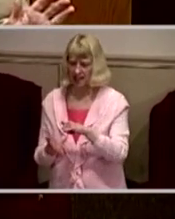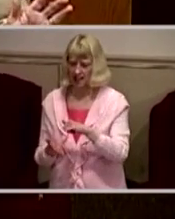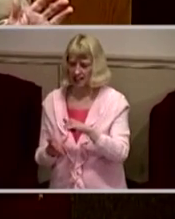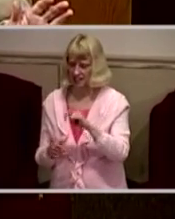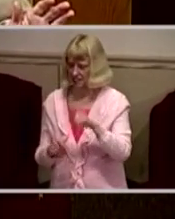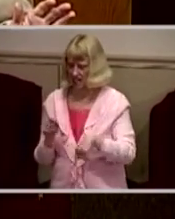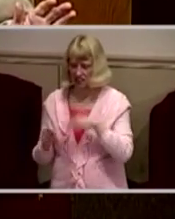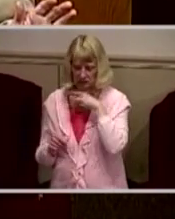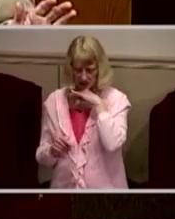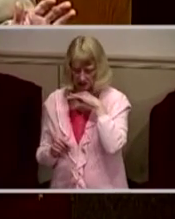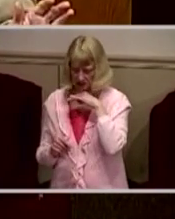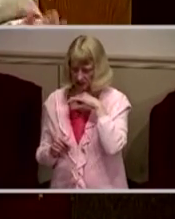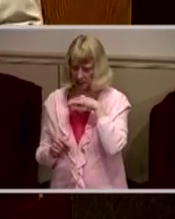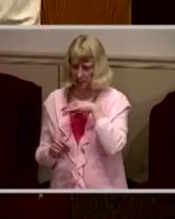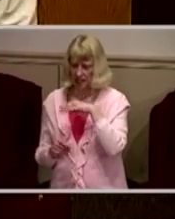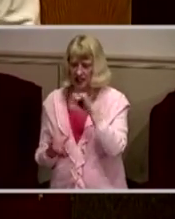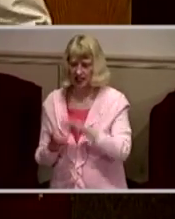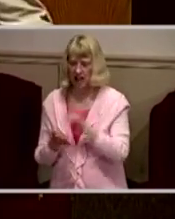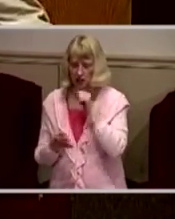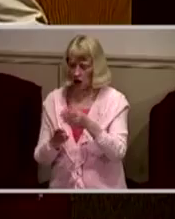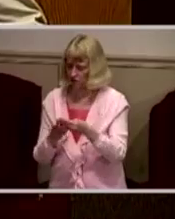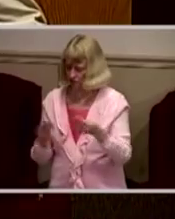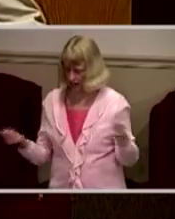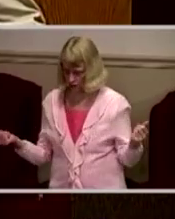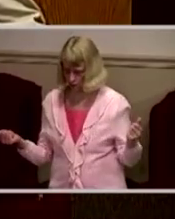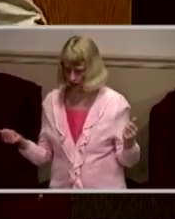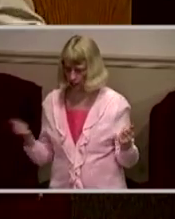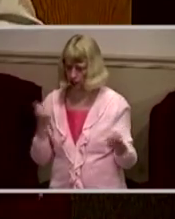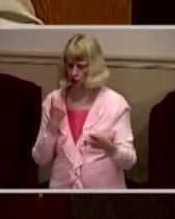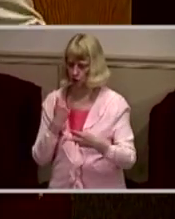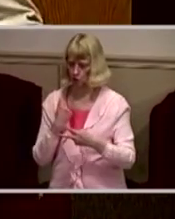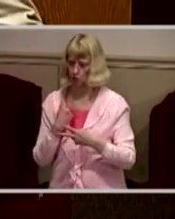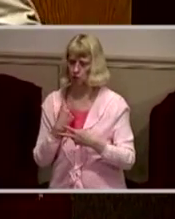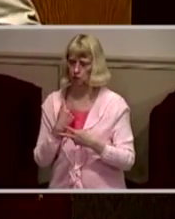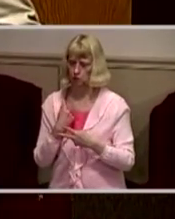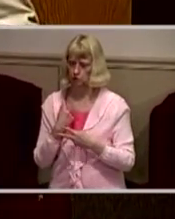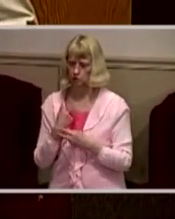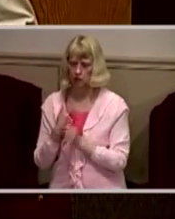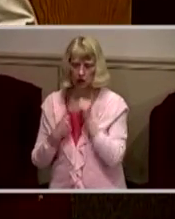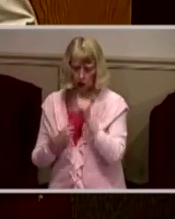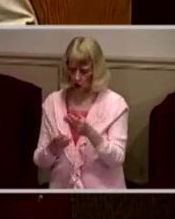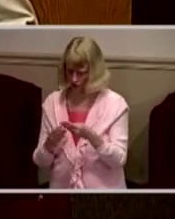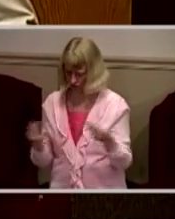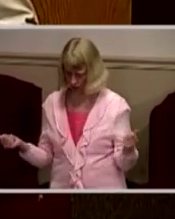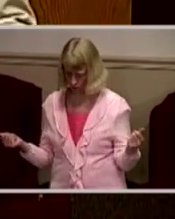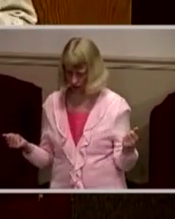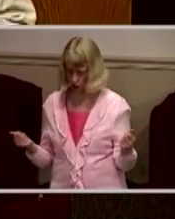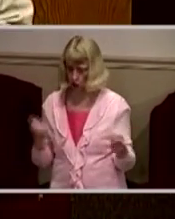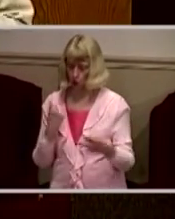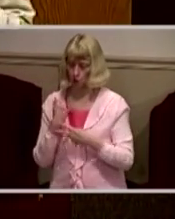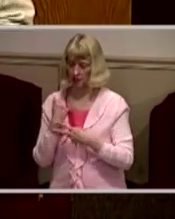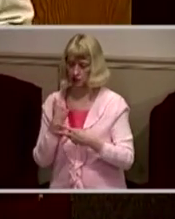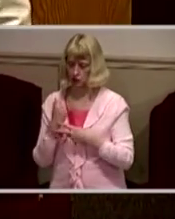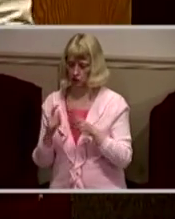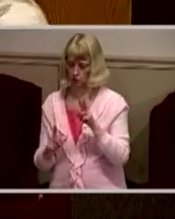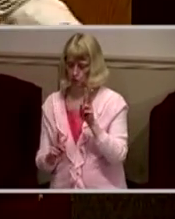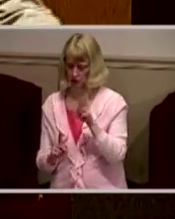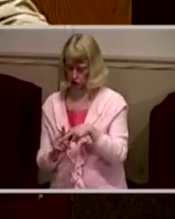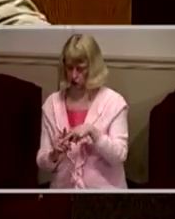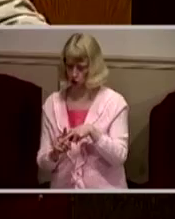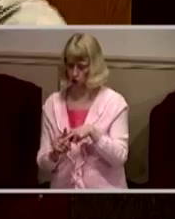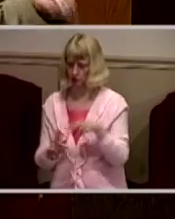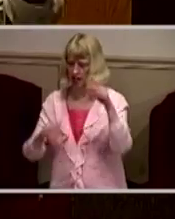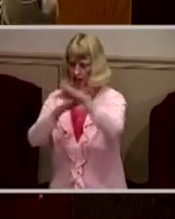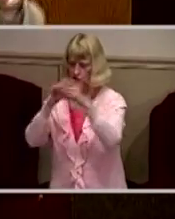be made filthy, that fadeth not away, it will not end, reserved in heaven for